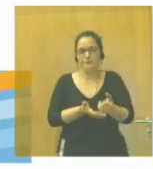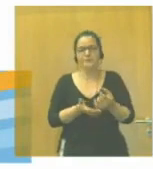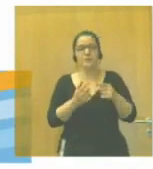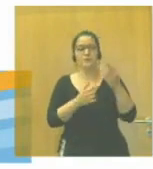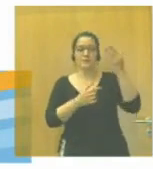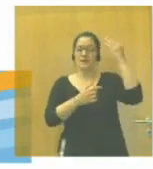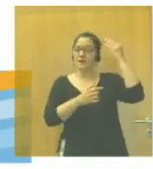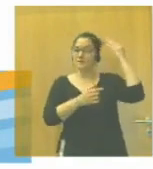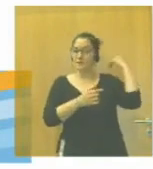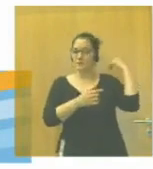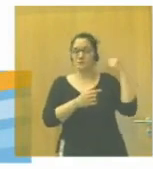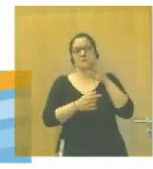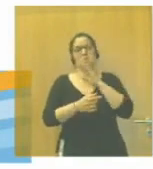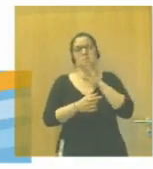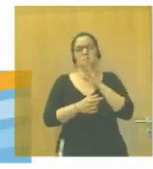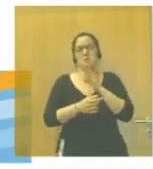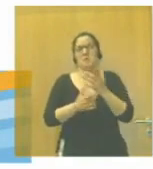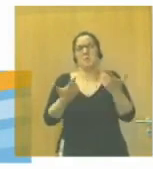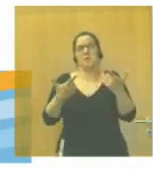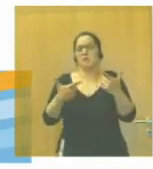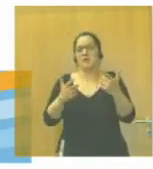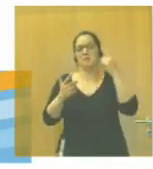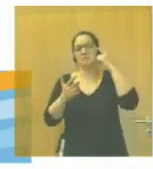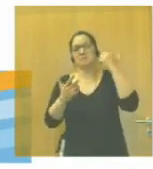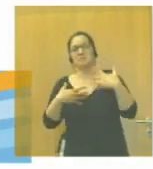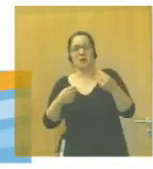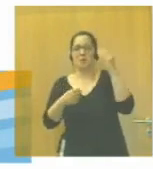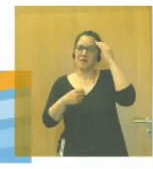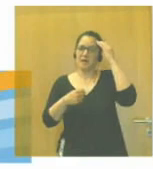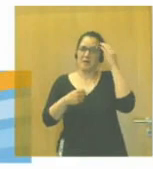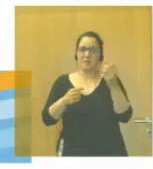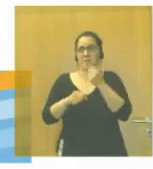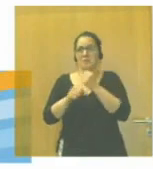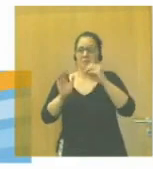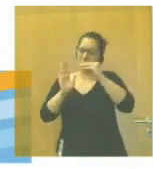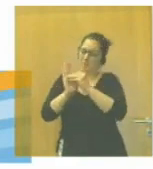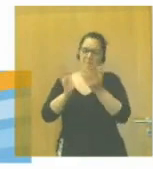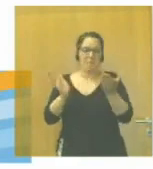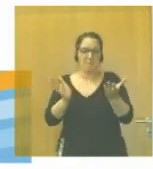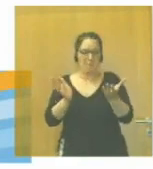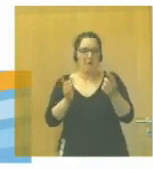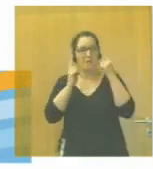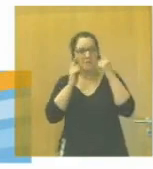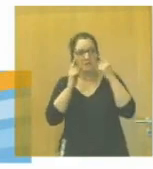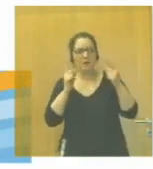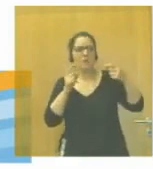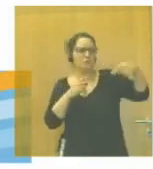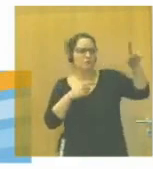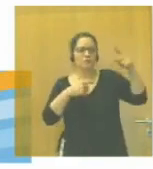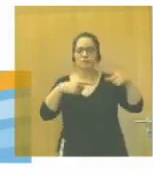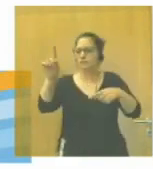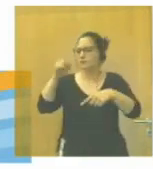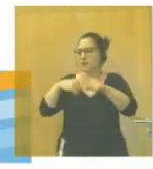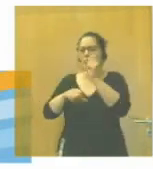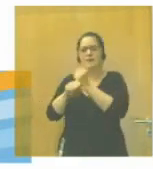strategies, because the assumption was we'll work on all these other sectors and settings, but when we get them to healthcare, they're good, because they know what they're